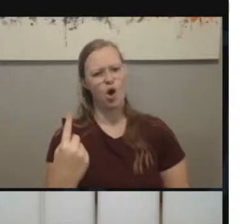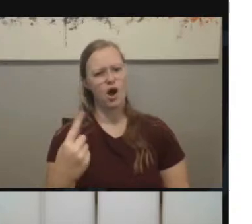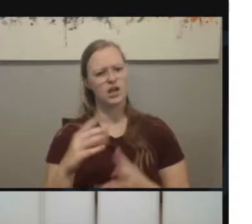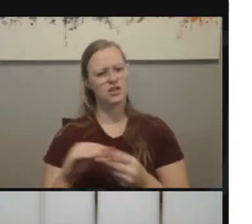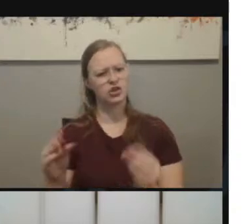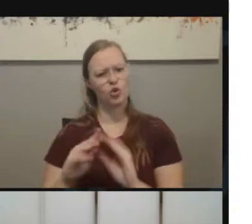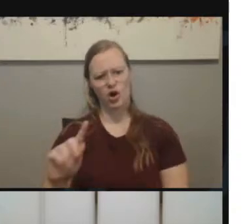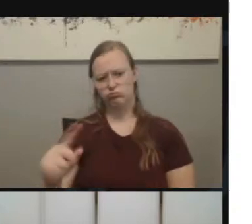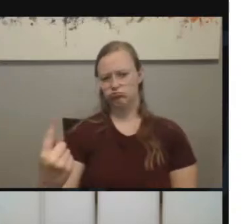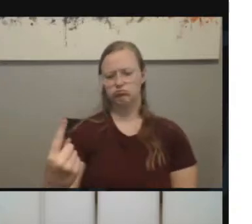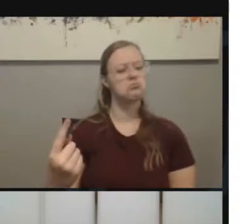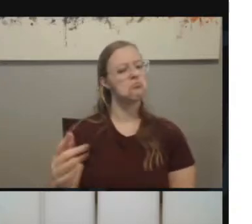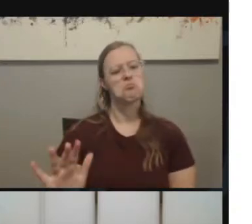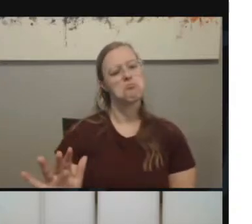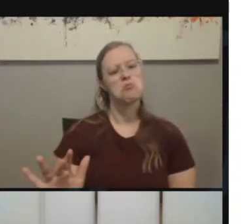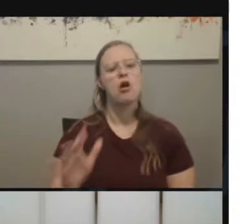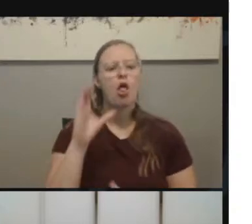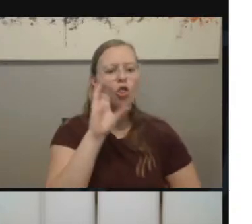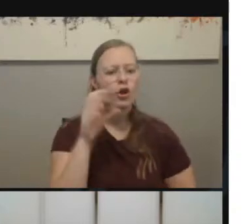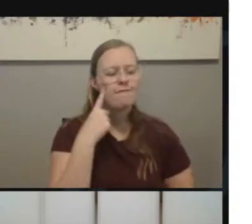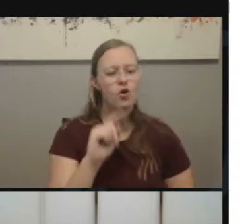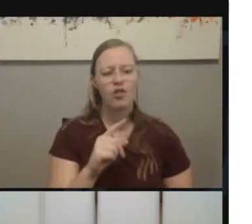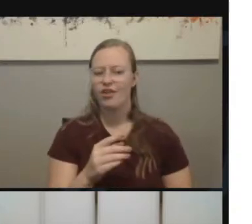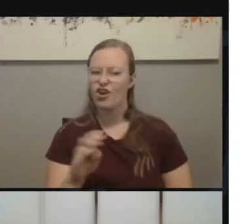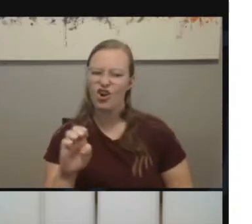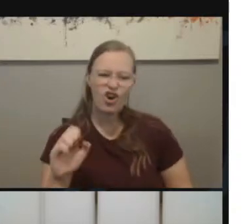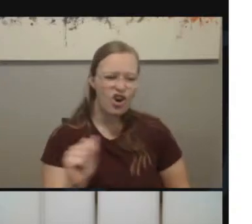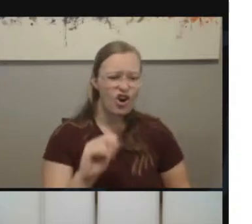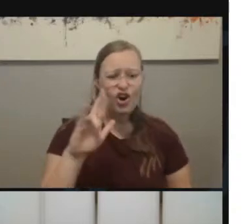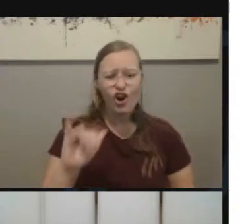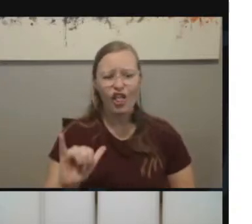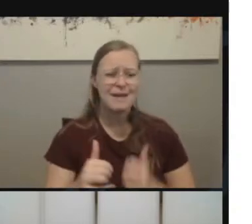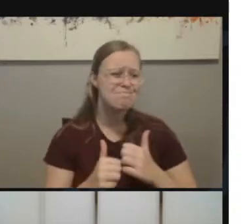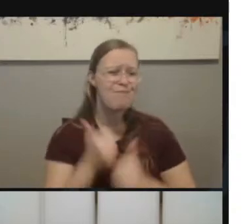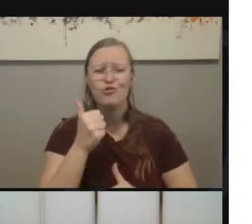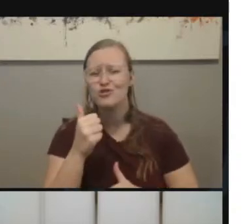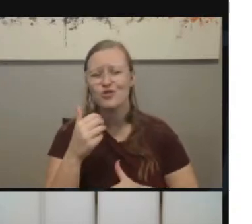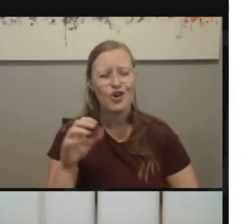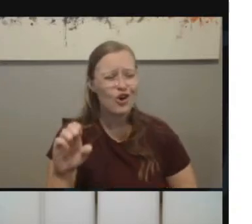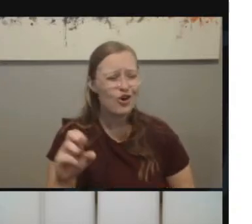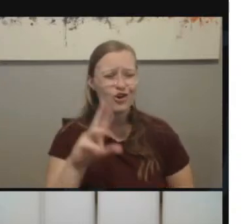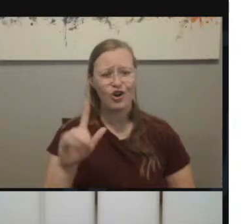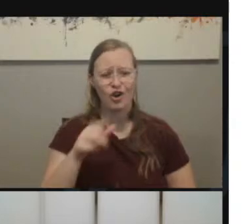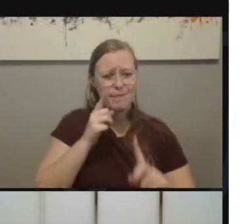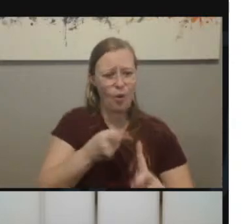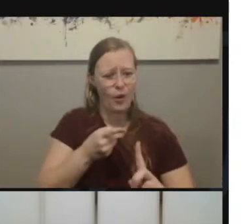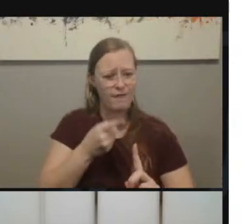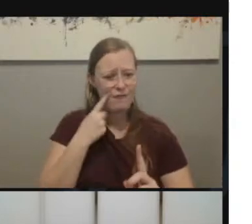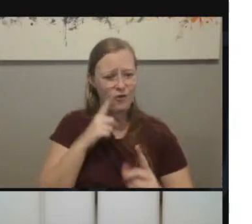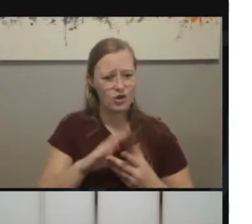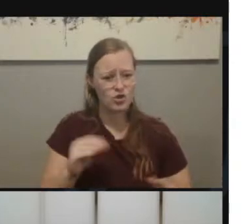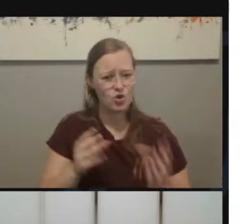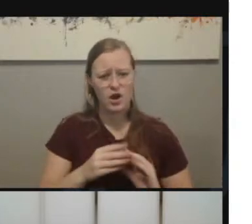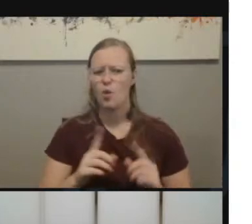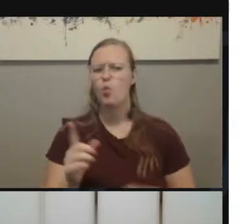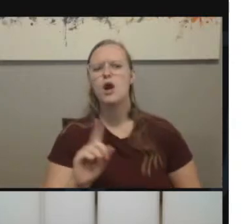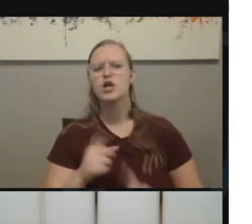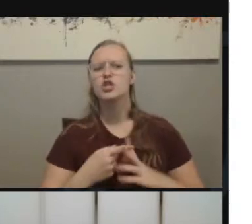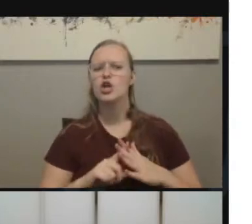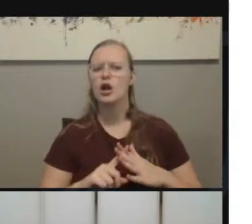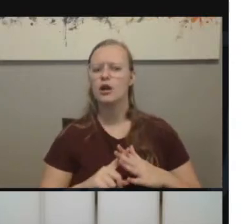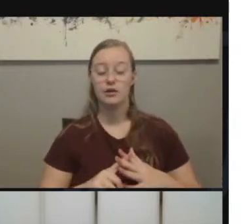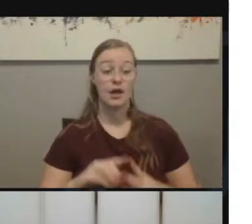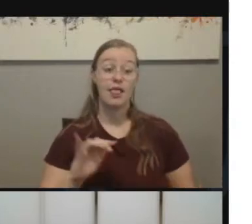original point, the earliest point in the story. Where do you begin? And that is one of the